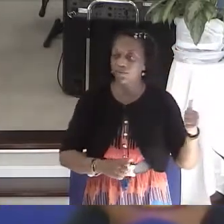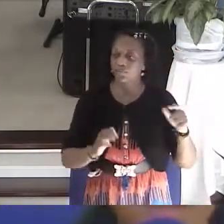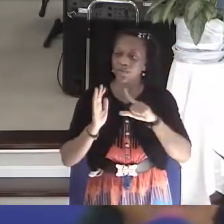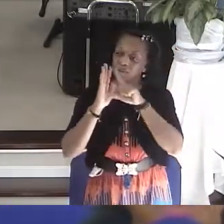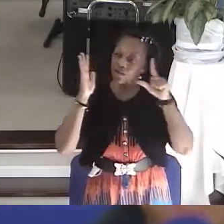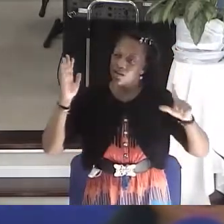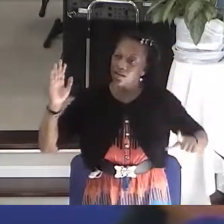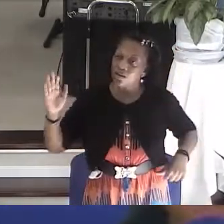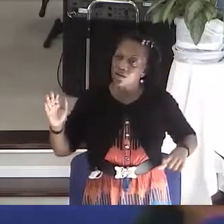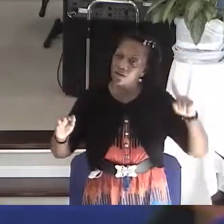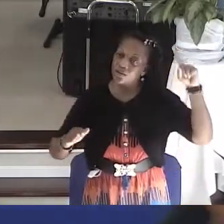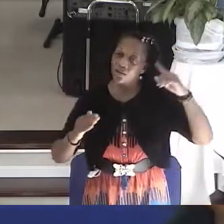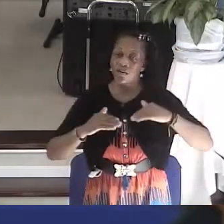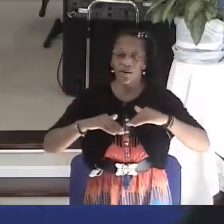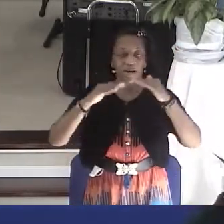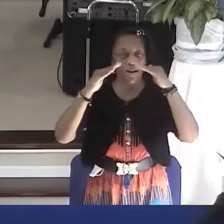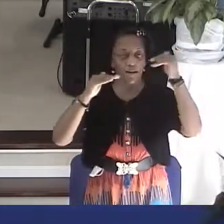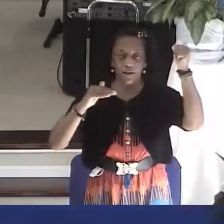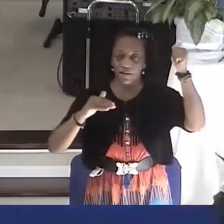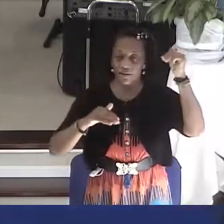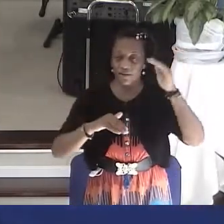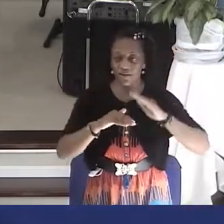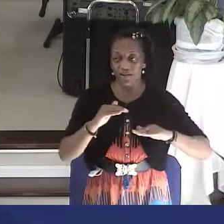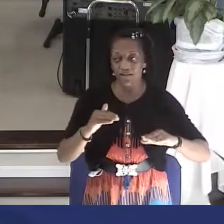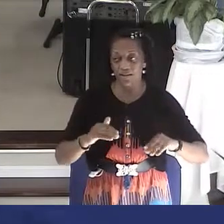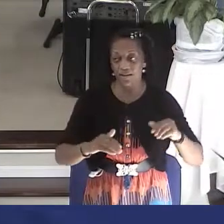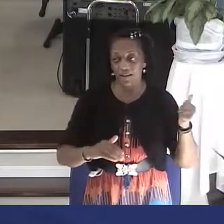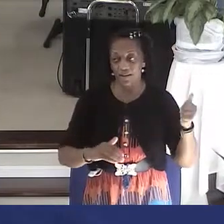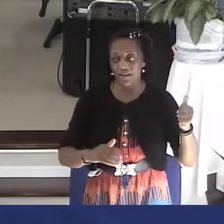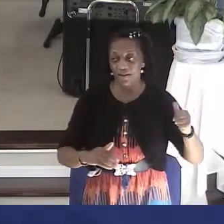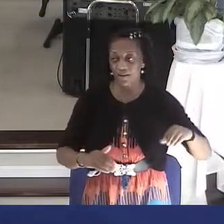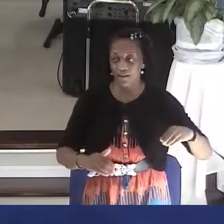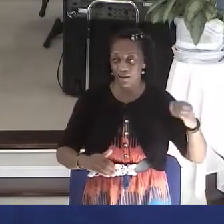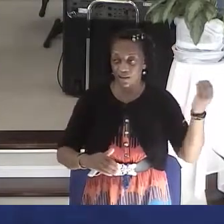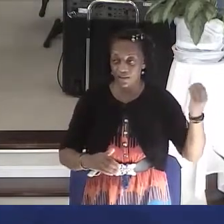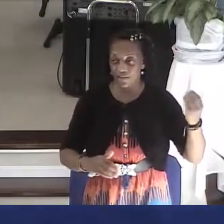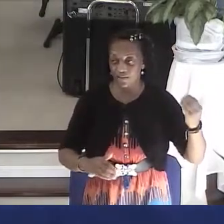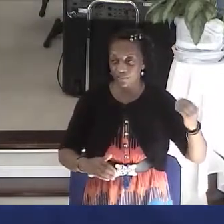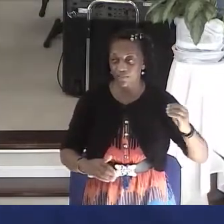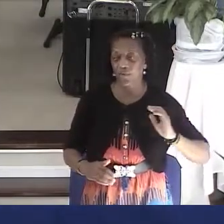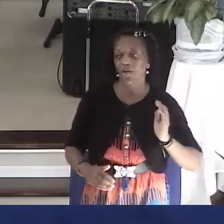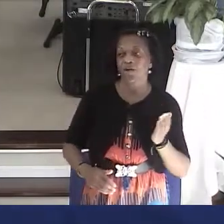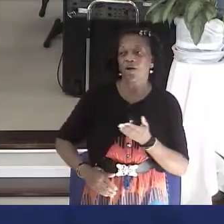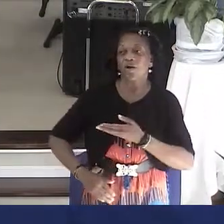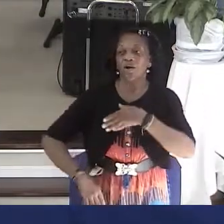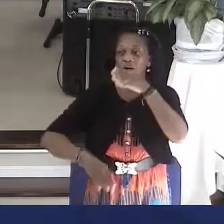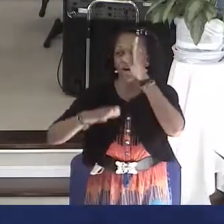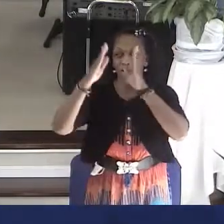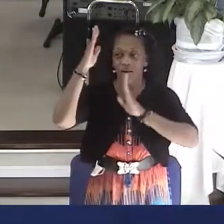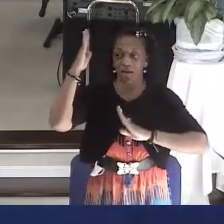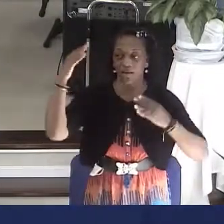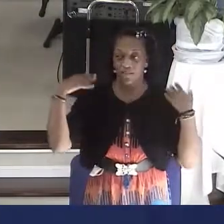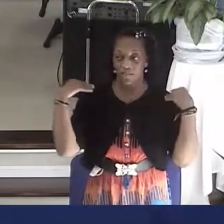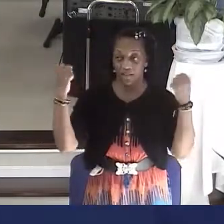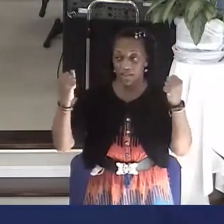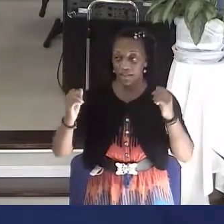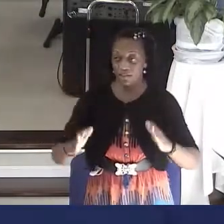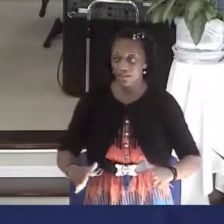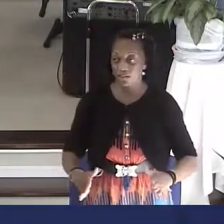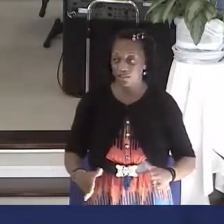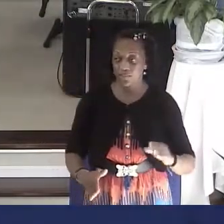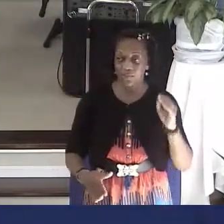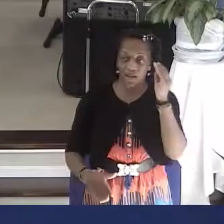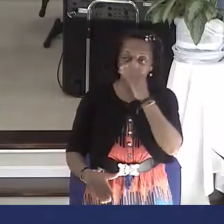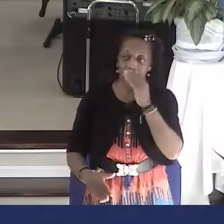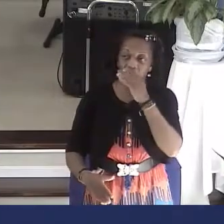are higher than any other. Our God is healer,